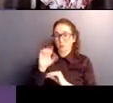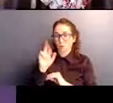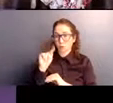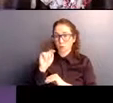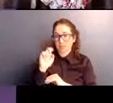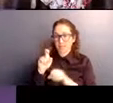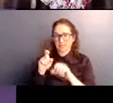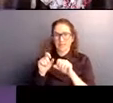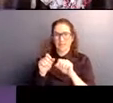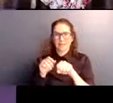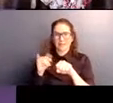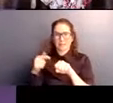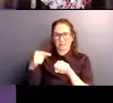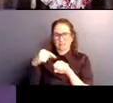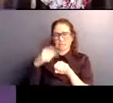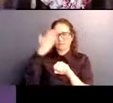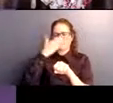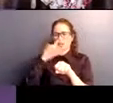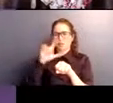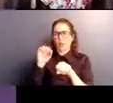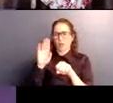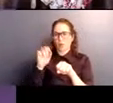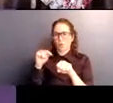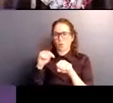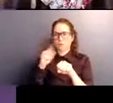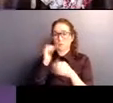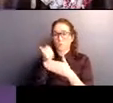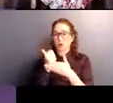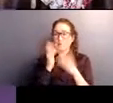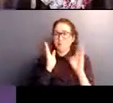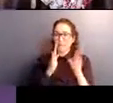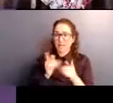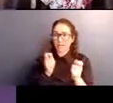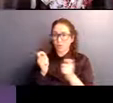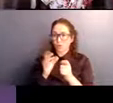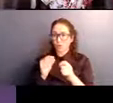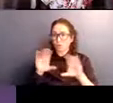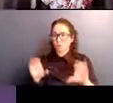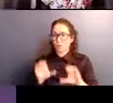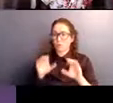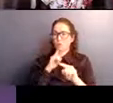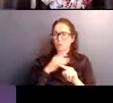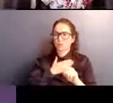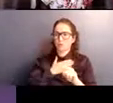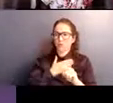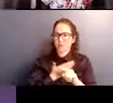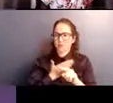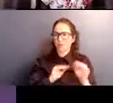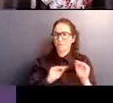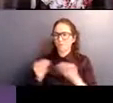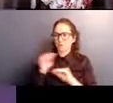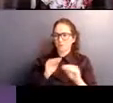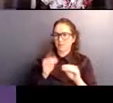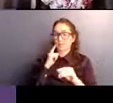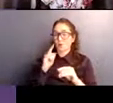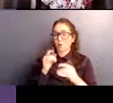frontal lobe of the brain, helps us plan, control, and perform those voluntary movements used to play an